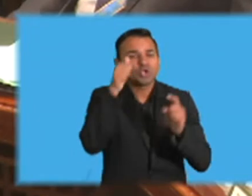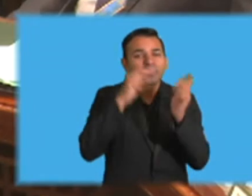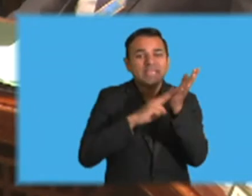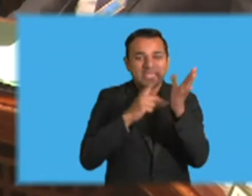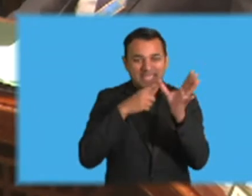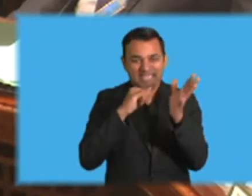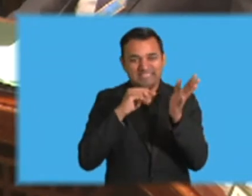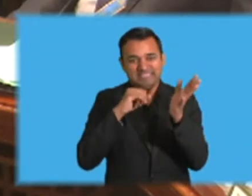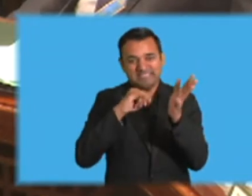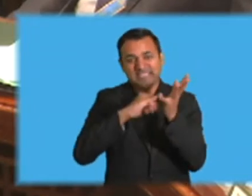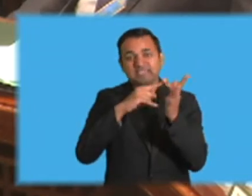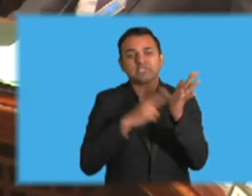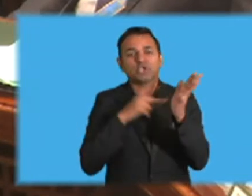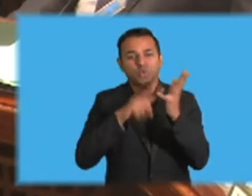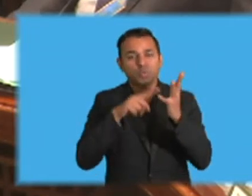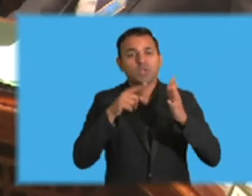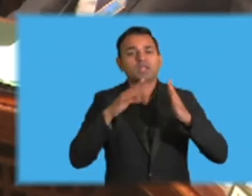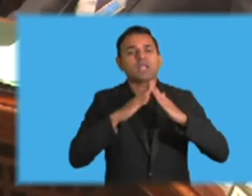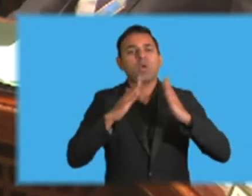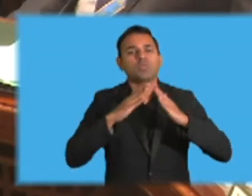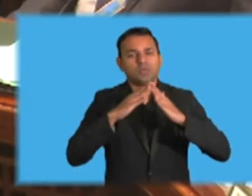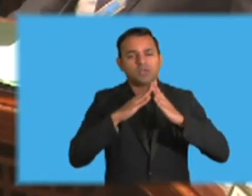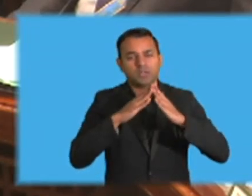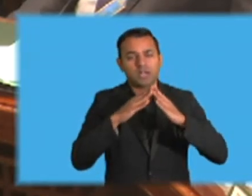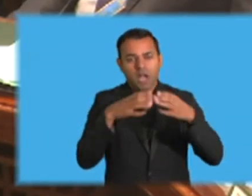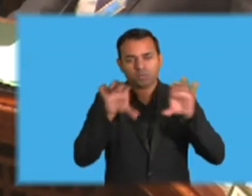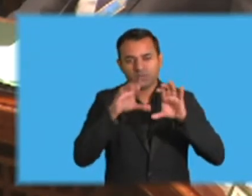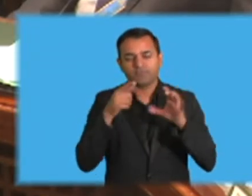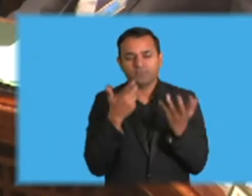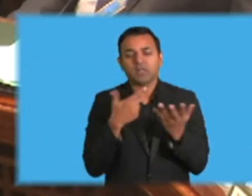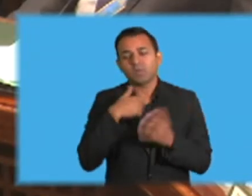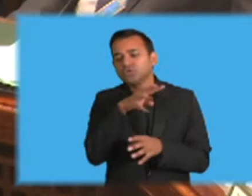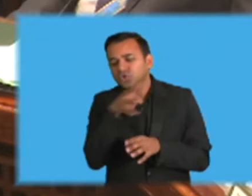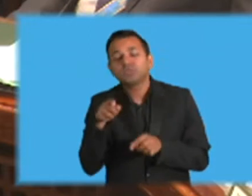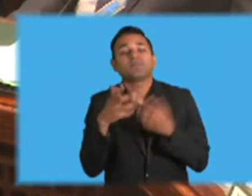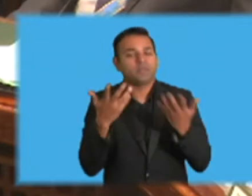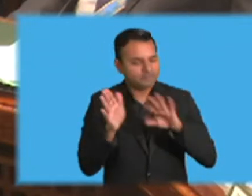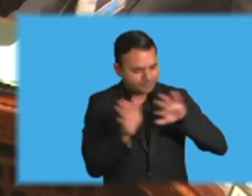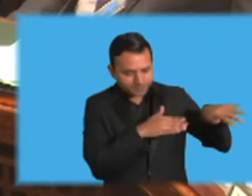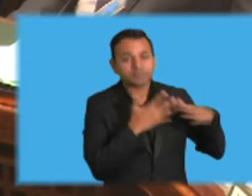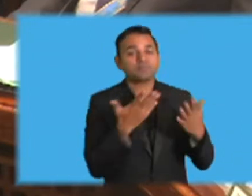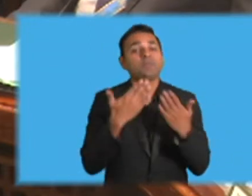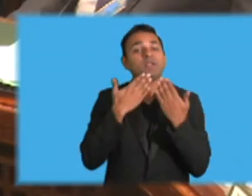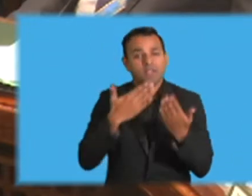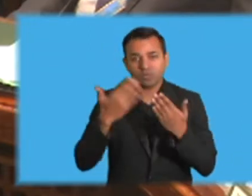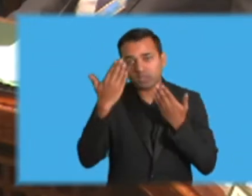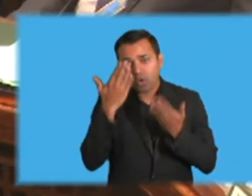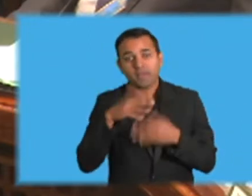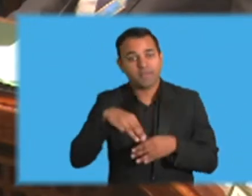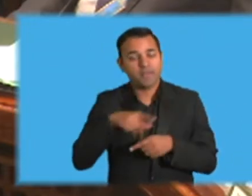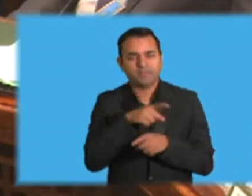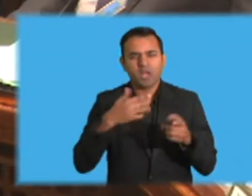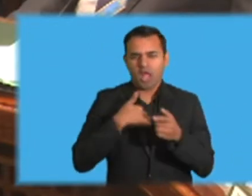Speaker. Madam Speaker, I thank the Honourable Member, and I wish to clarify that any